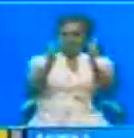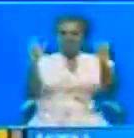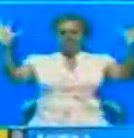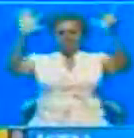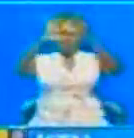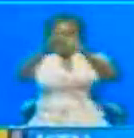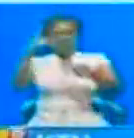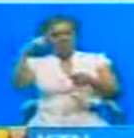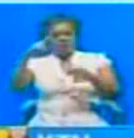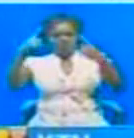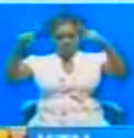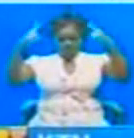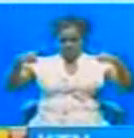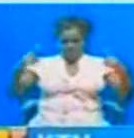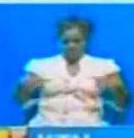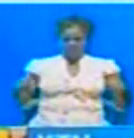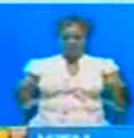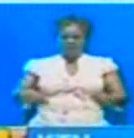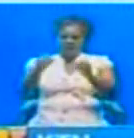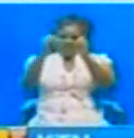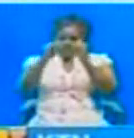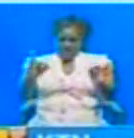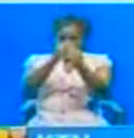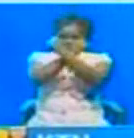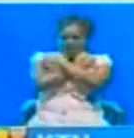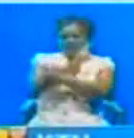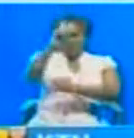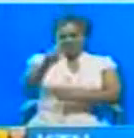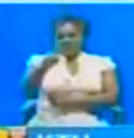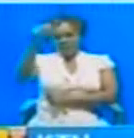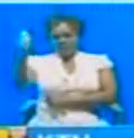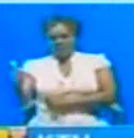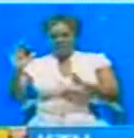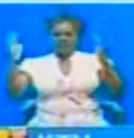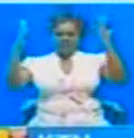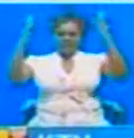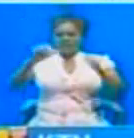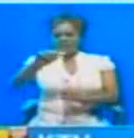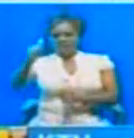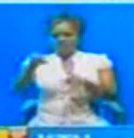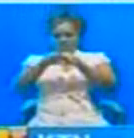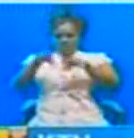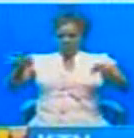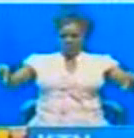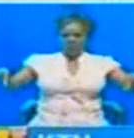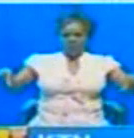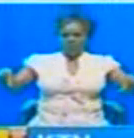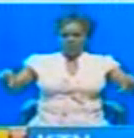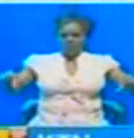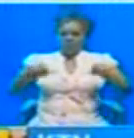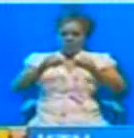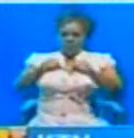for greater prosperity. If we love one another, celebrate our diversity,